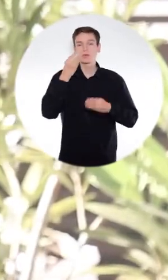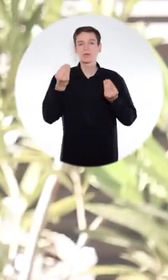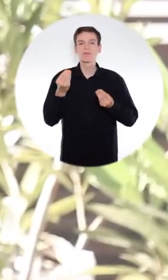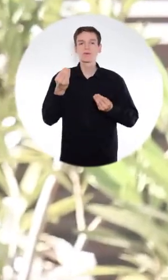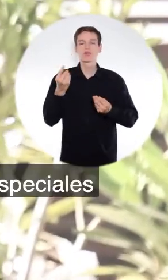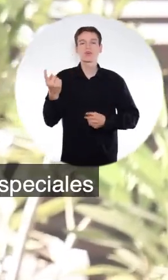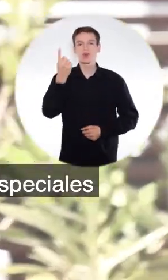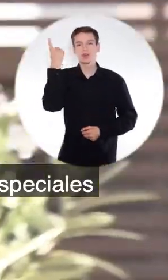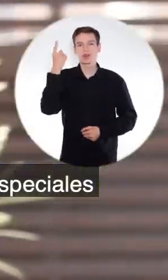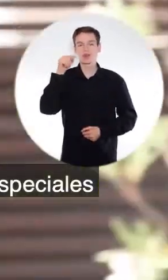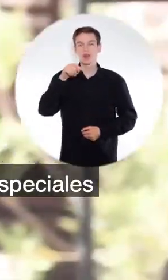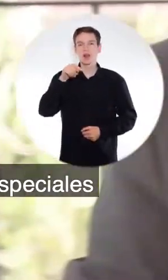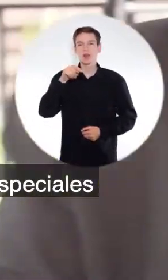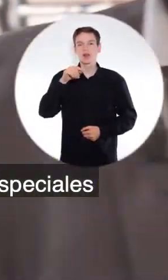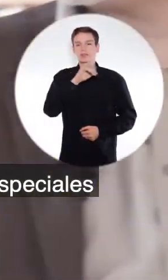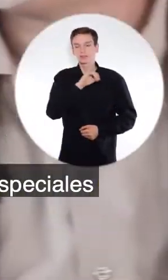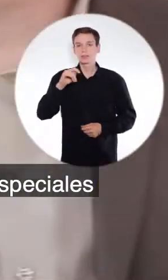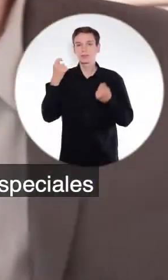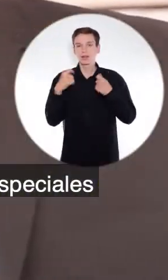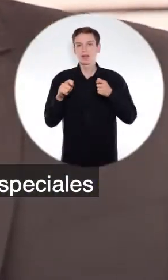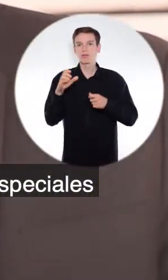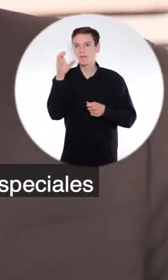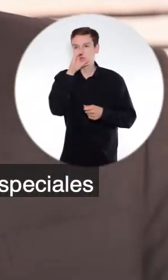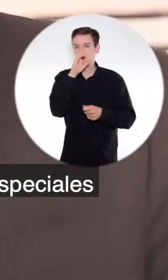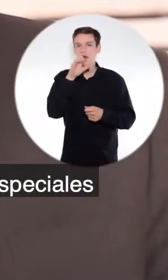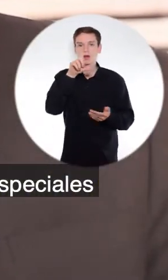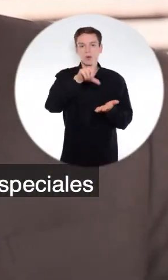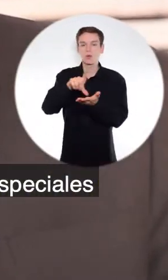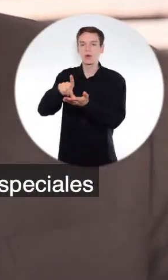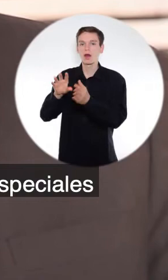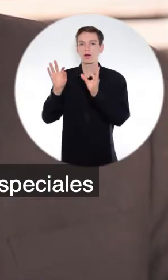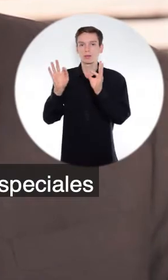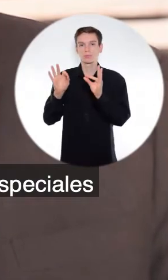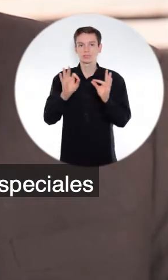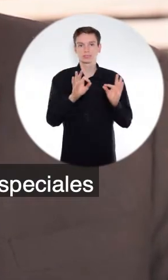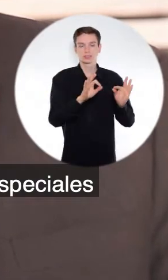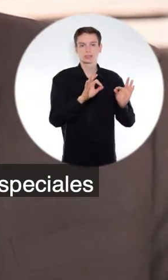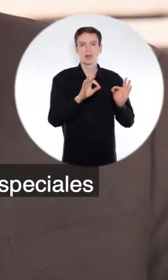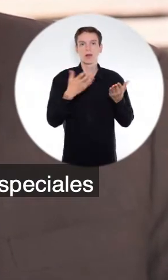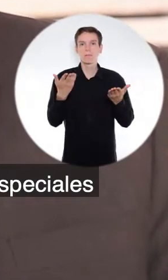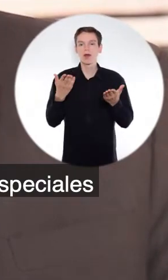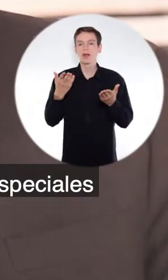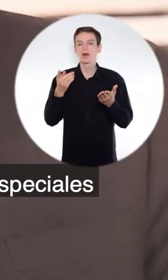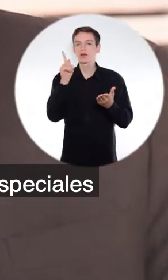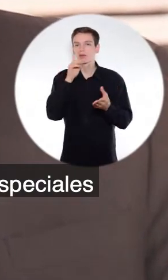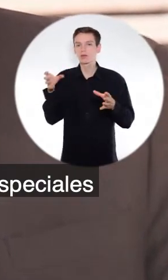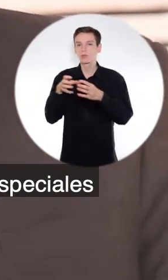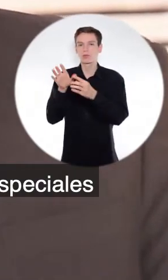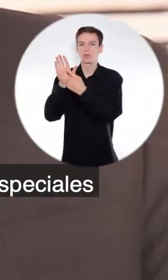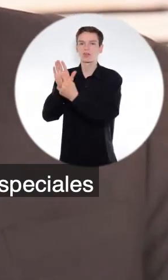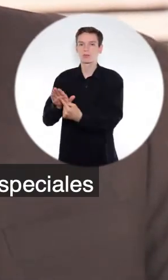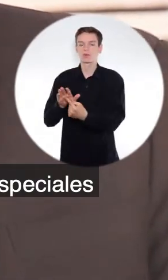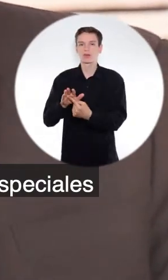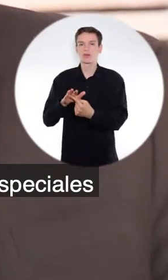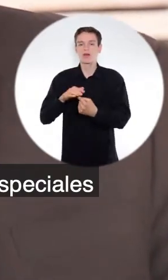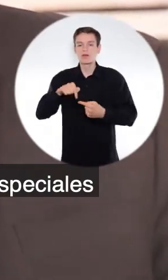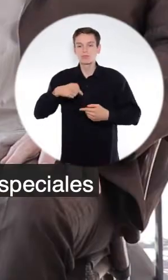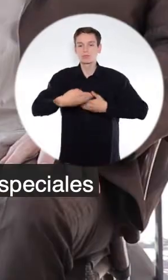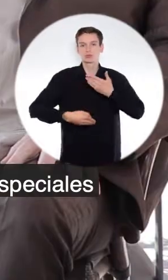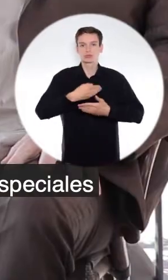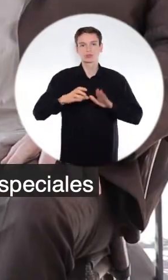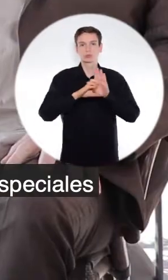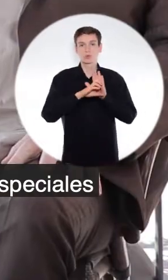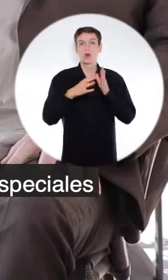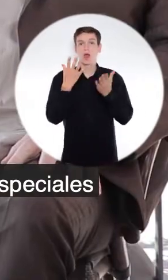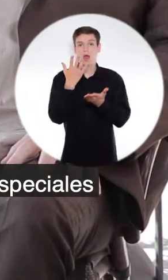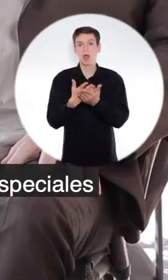thought about that? Well, in general, this is the trend in constituent bodies, is to have some special seats for tradition, for marginalized communities.